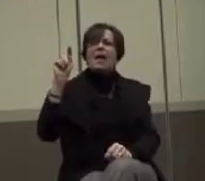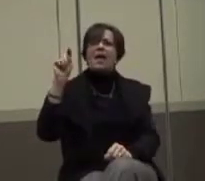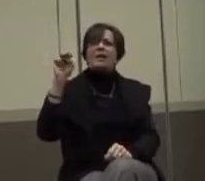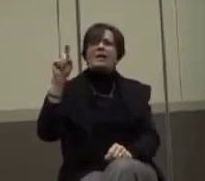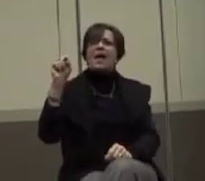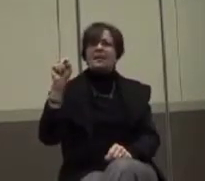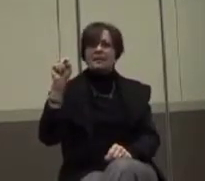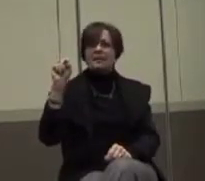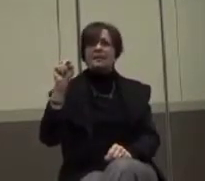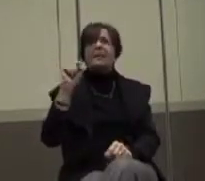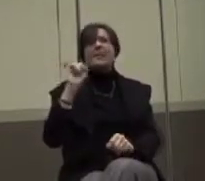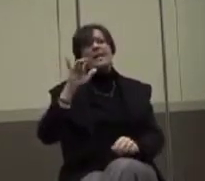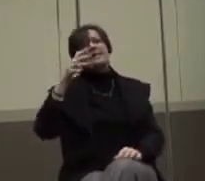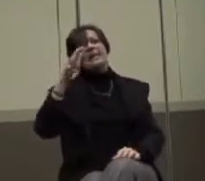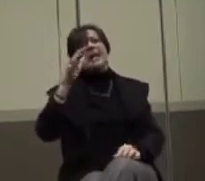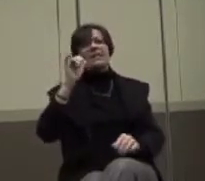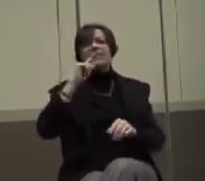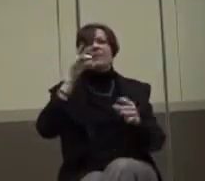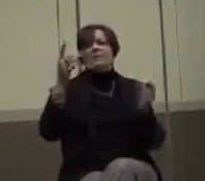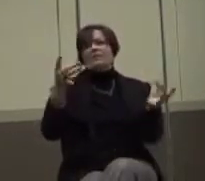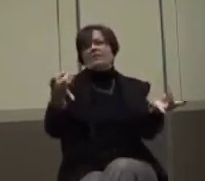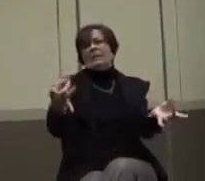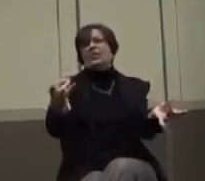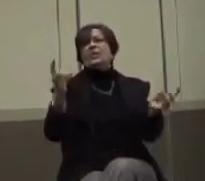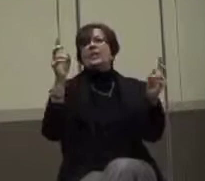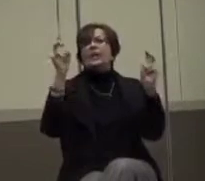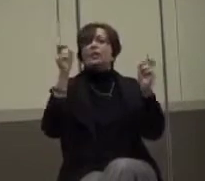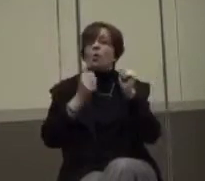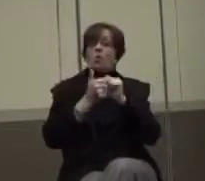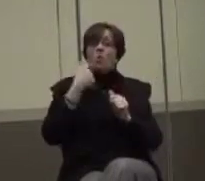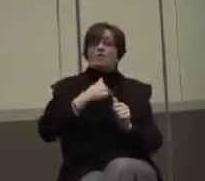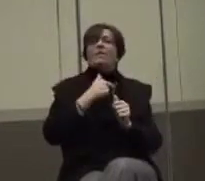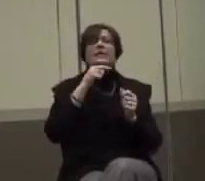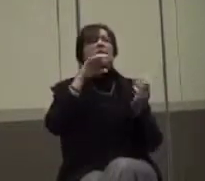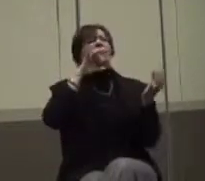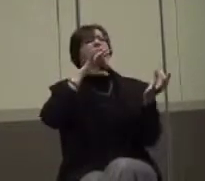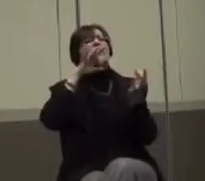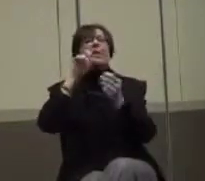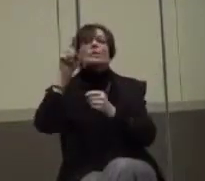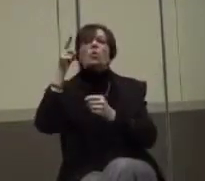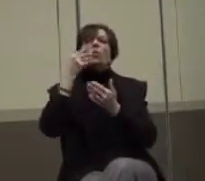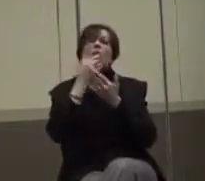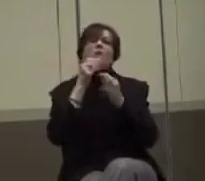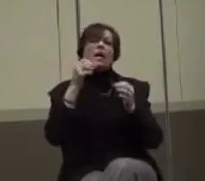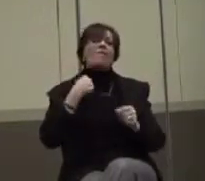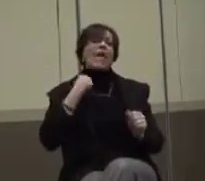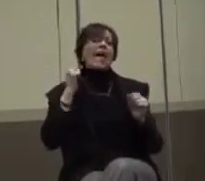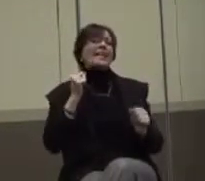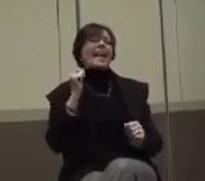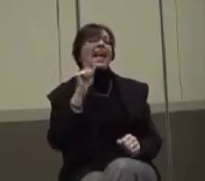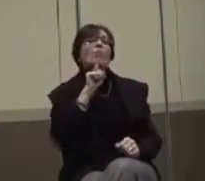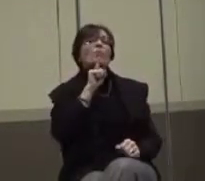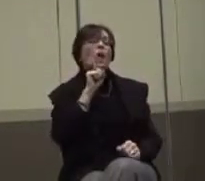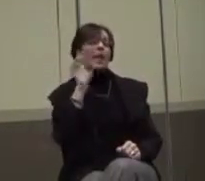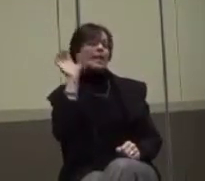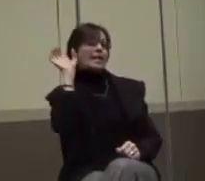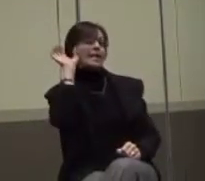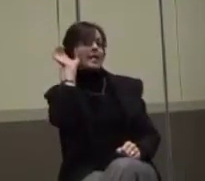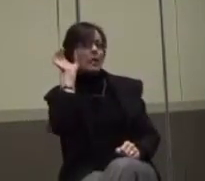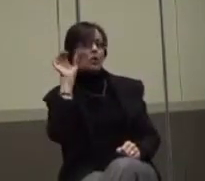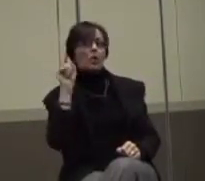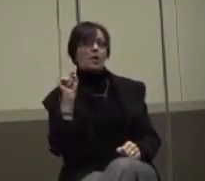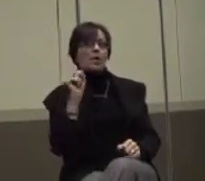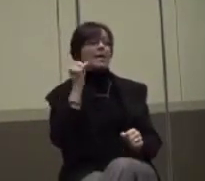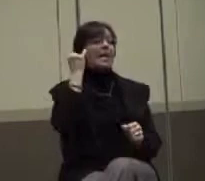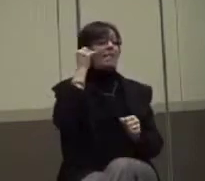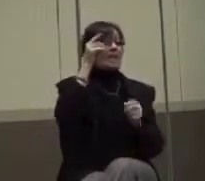of the touchier issue. Is most of us, feedback's only good if I can hear it. So if I've got a teacher who's part of the problem, when